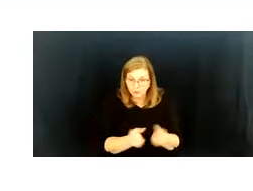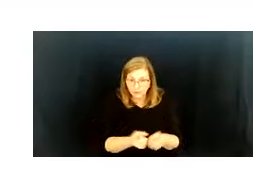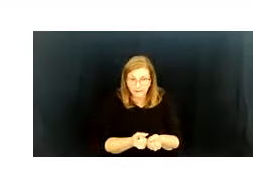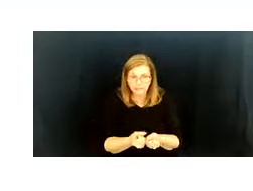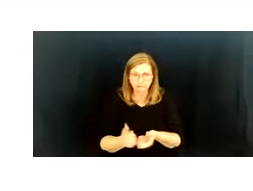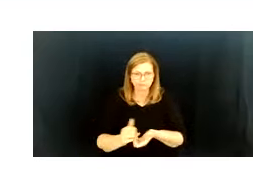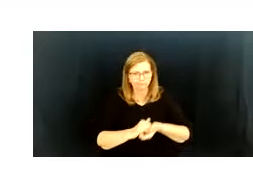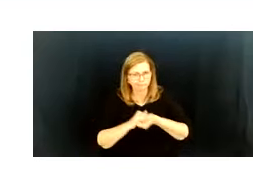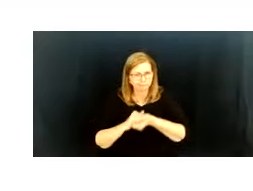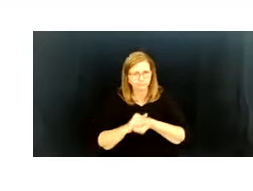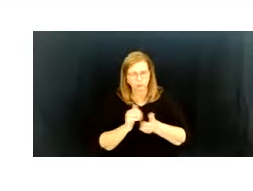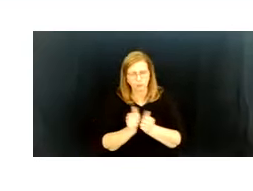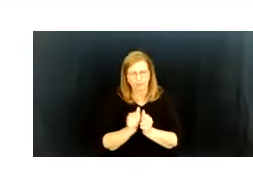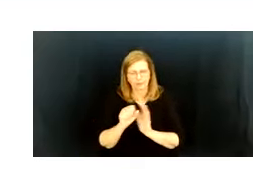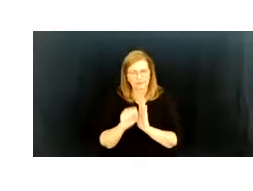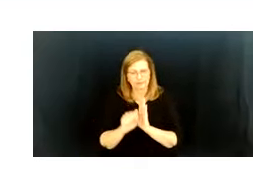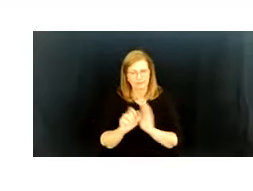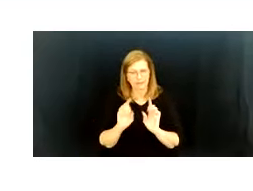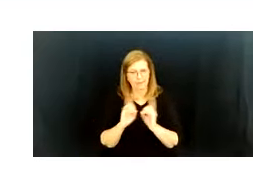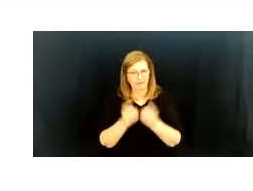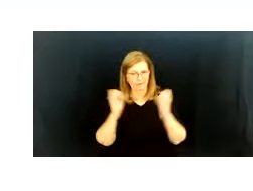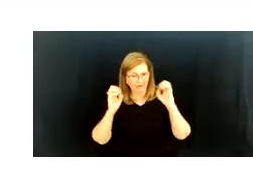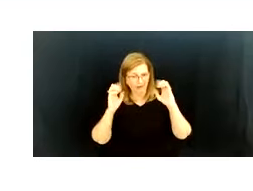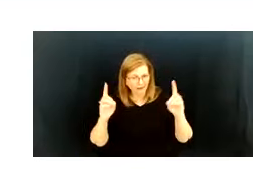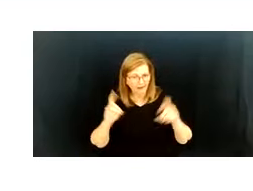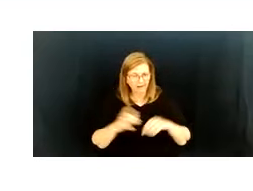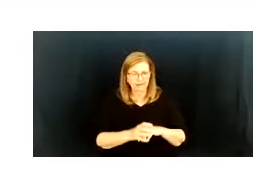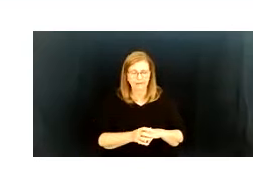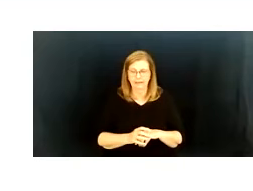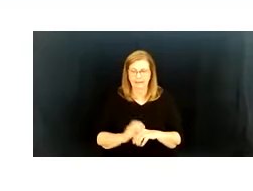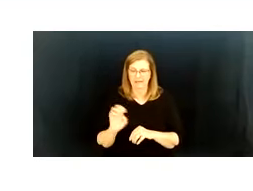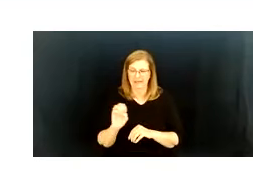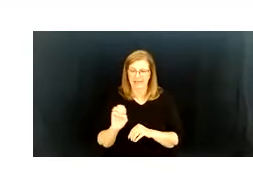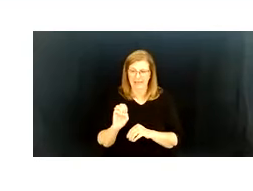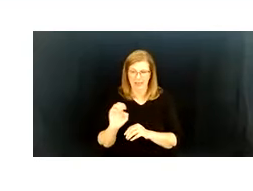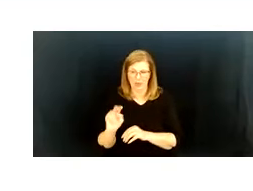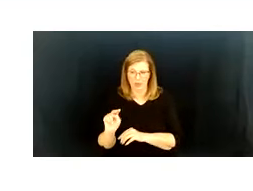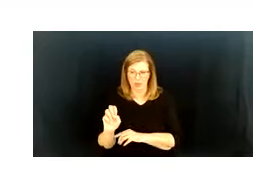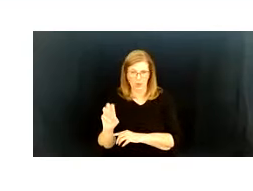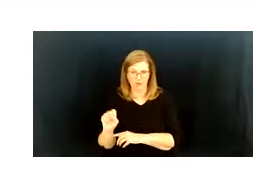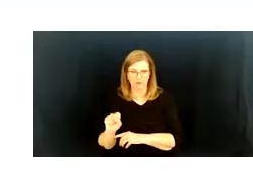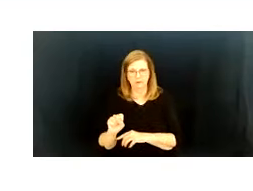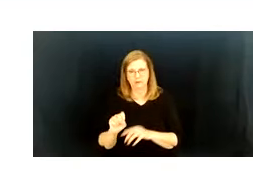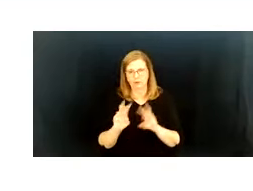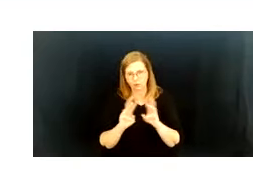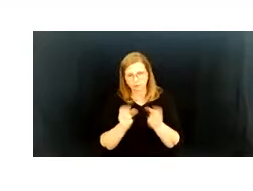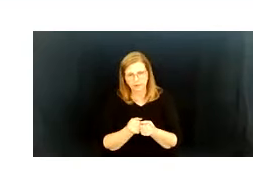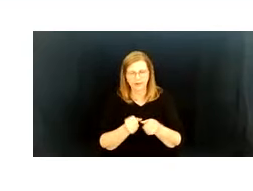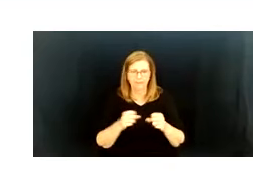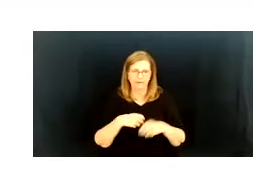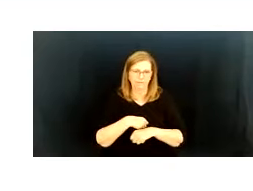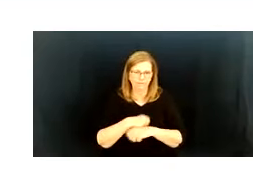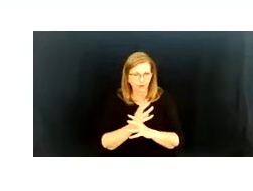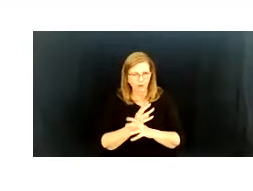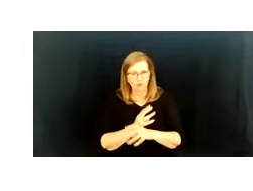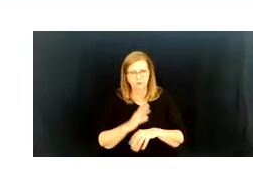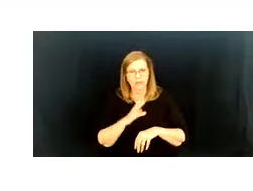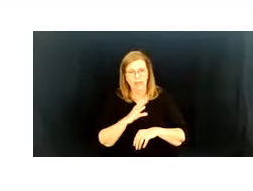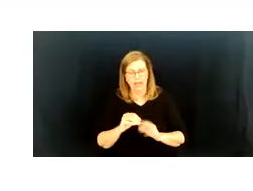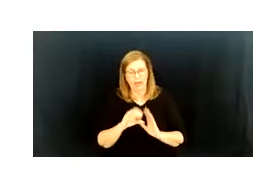State Department of Education, variety of e-news, webinars, videos, and online